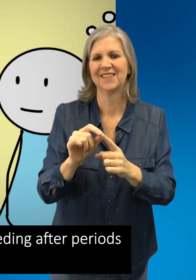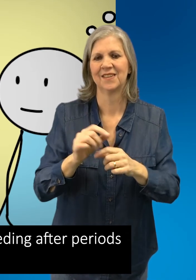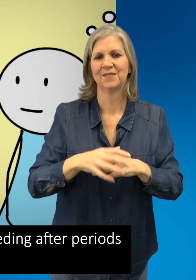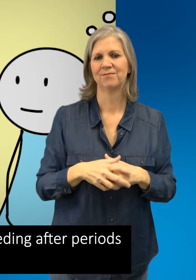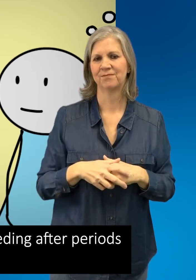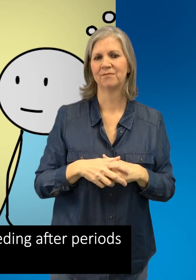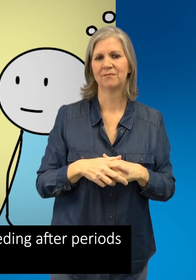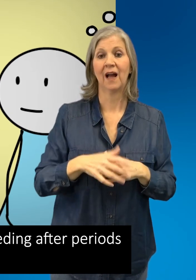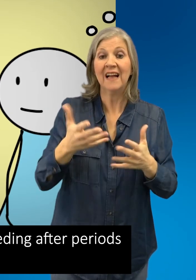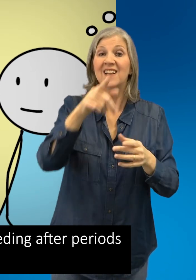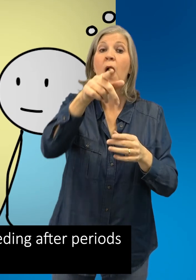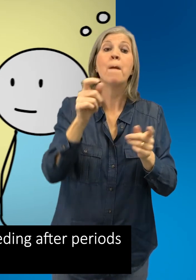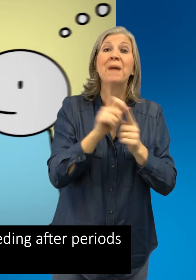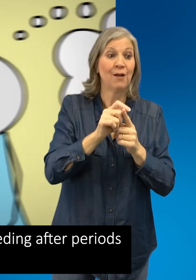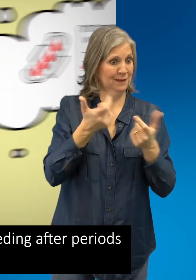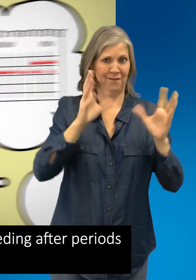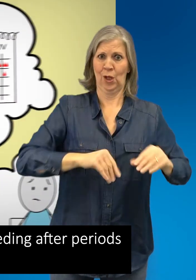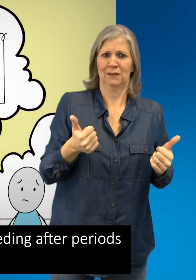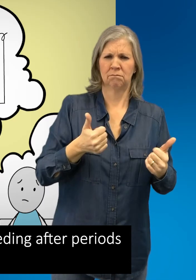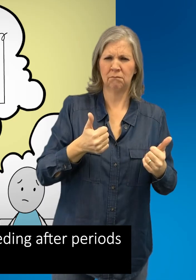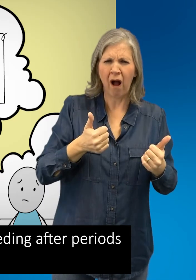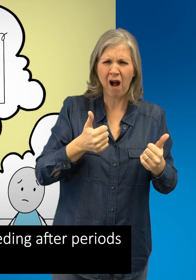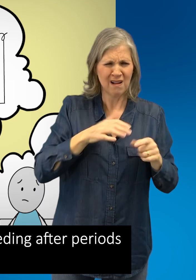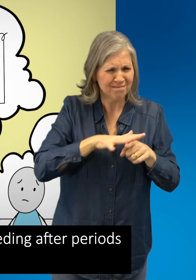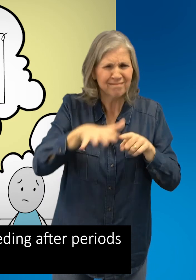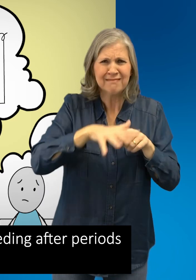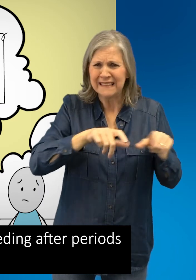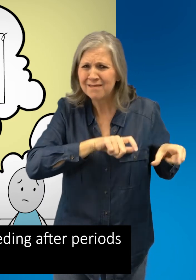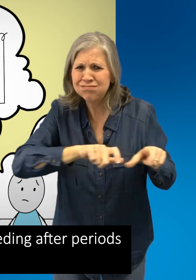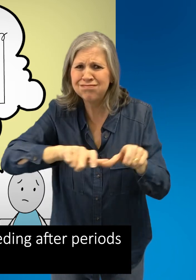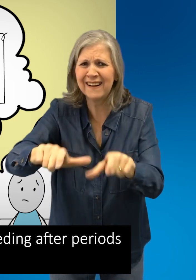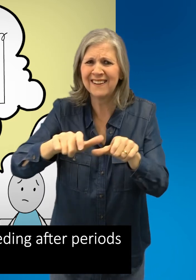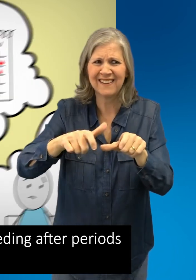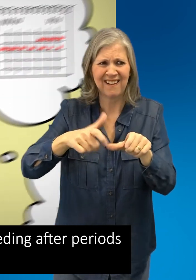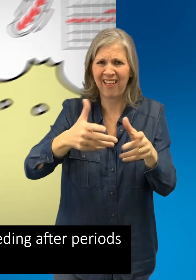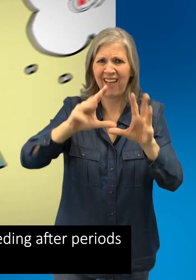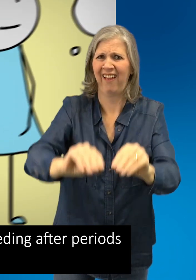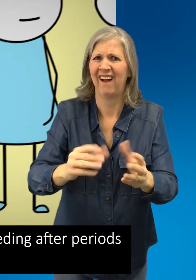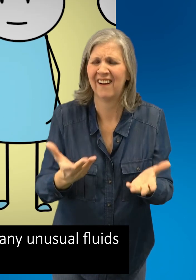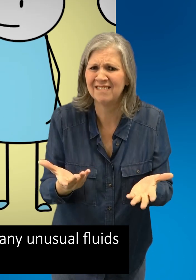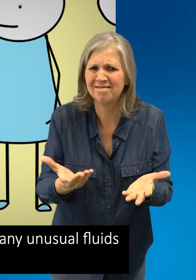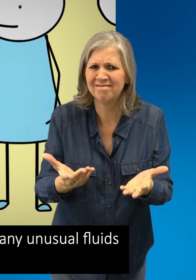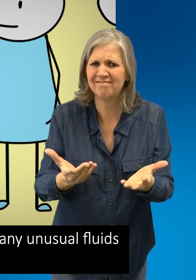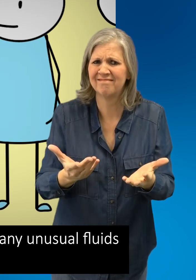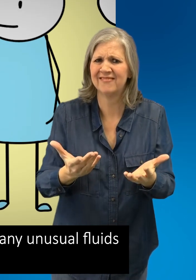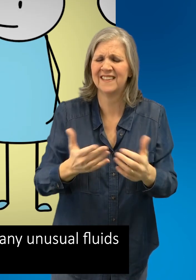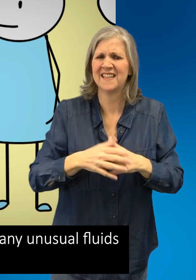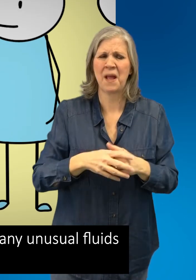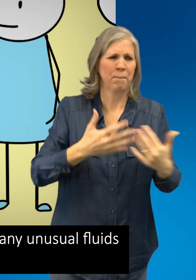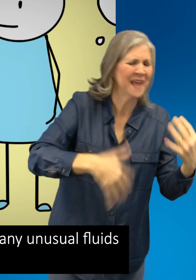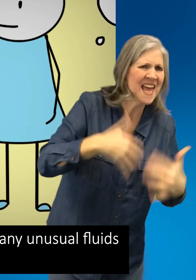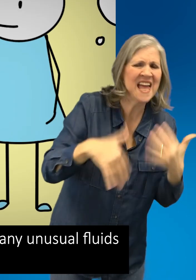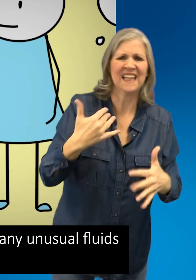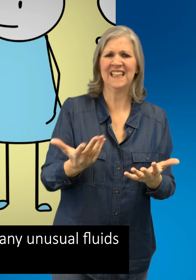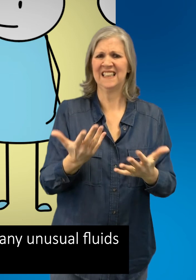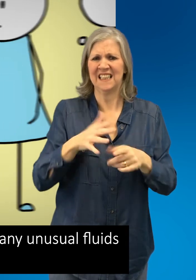Bleeding when it's not your period. Bleeding after periods have stopped. Pain or bleeding during